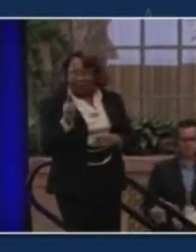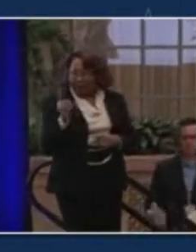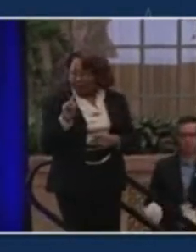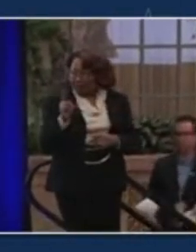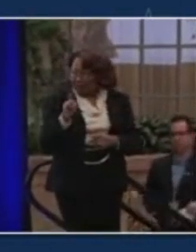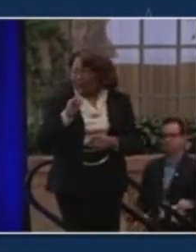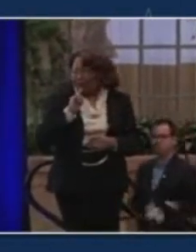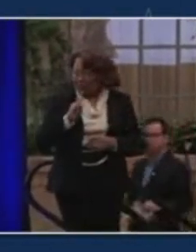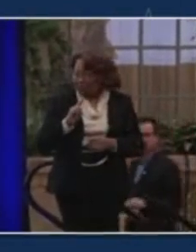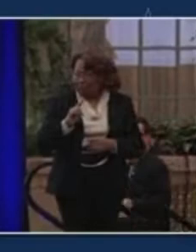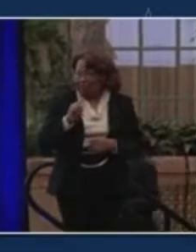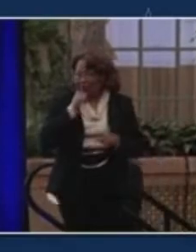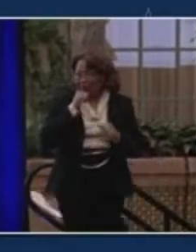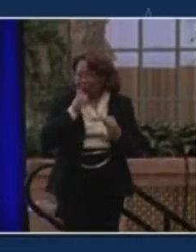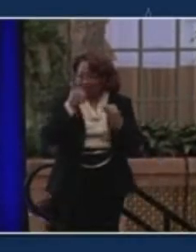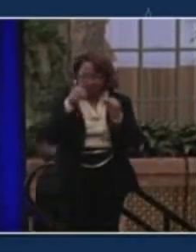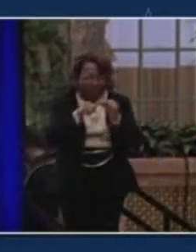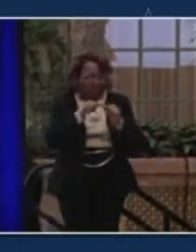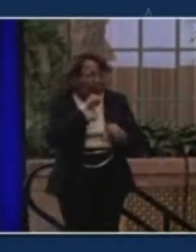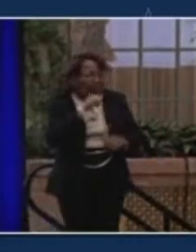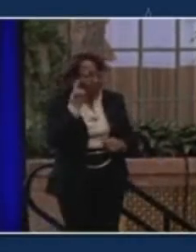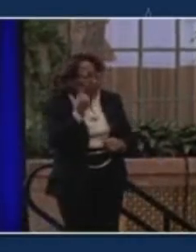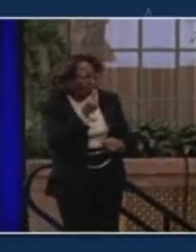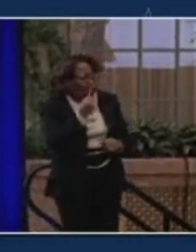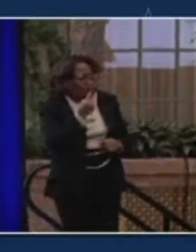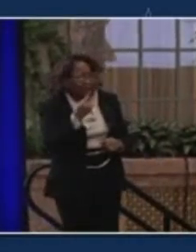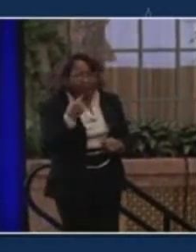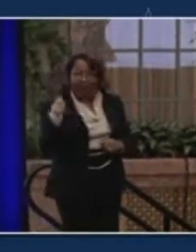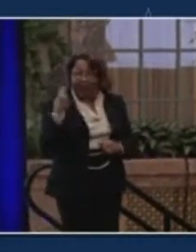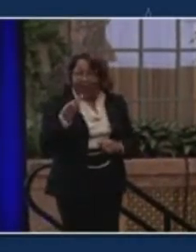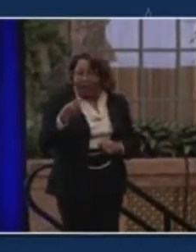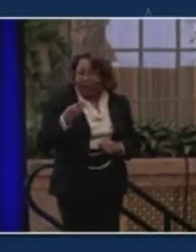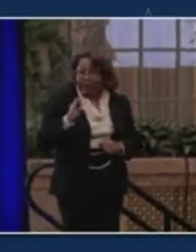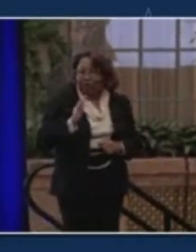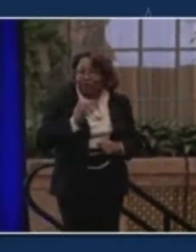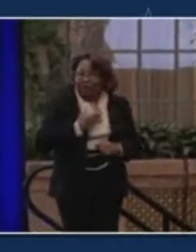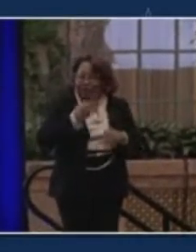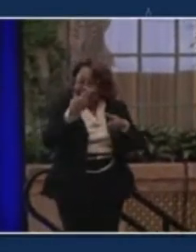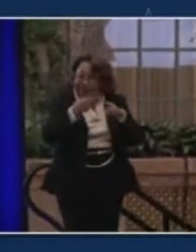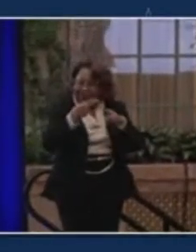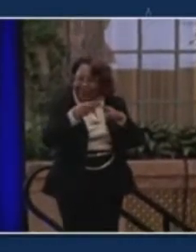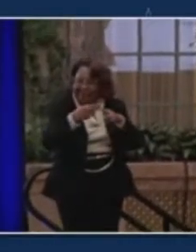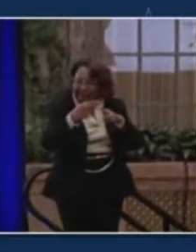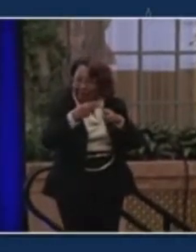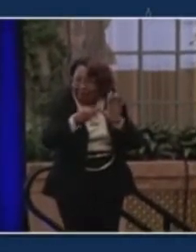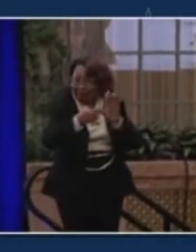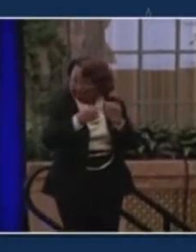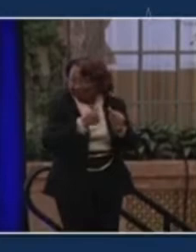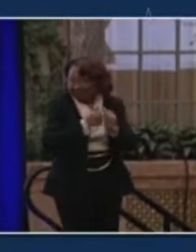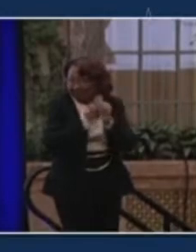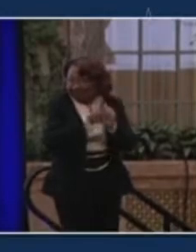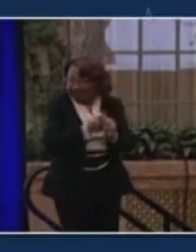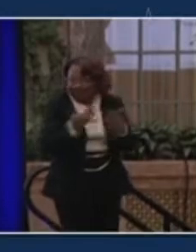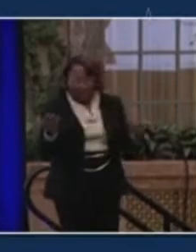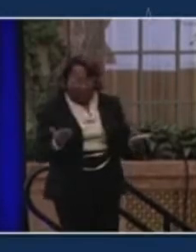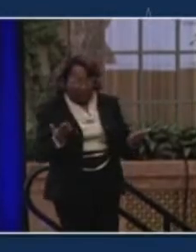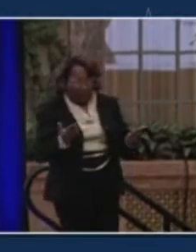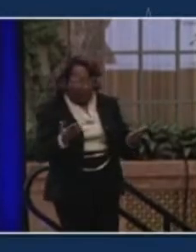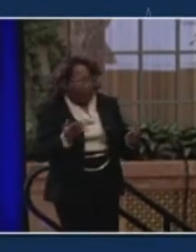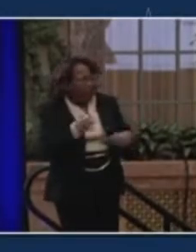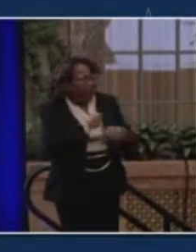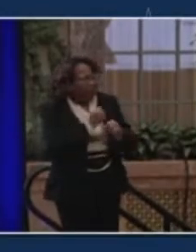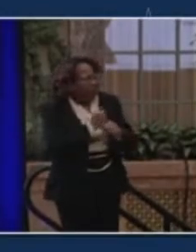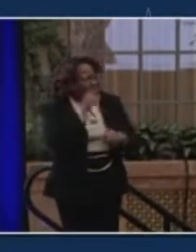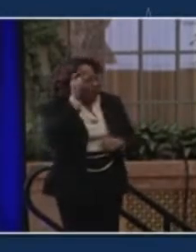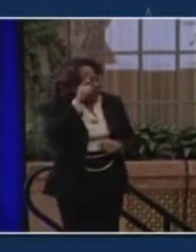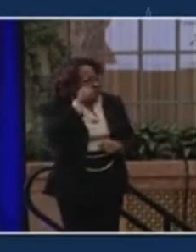evening. It's not just that Harold is our namesake, that the library is named after him, which would make so much